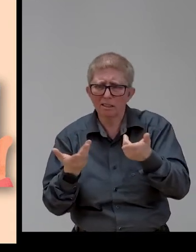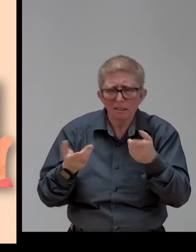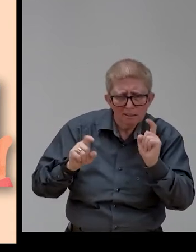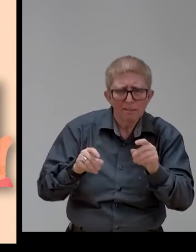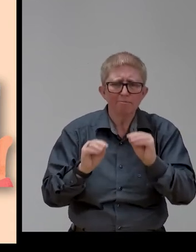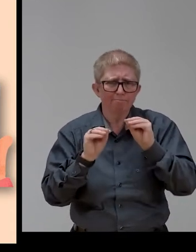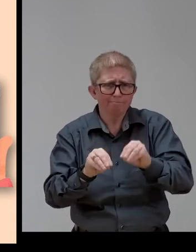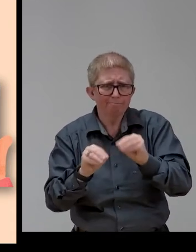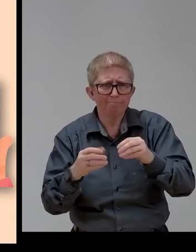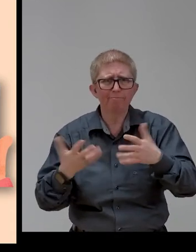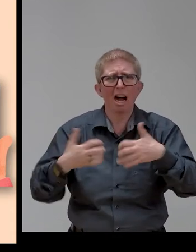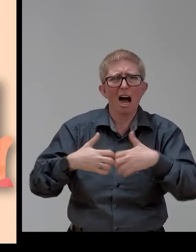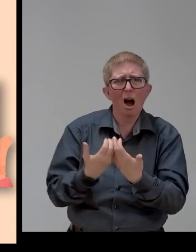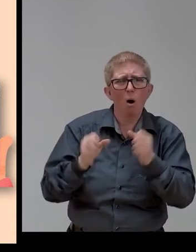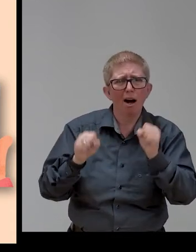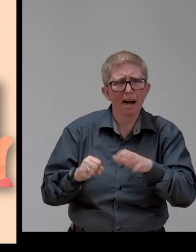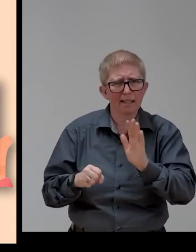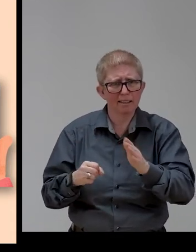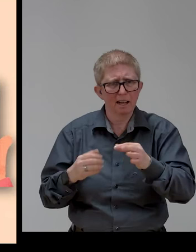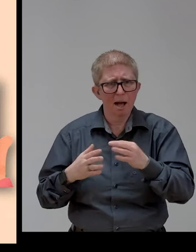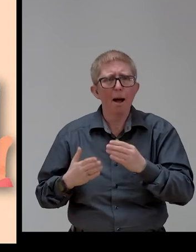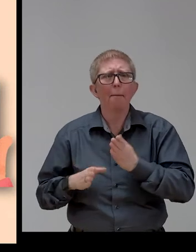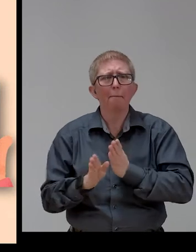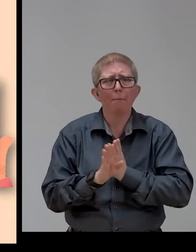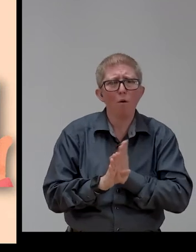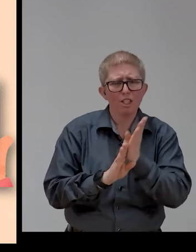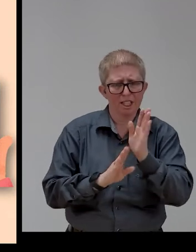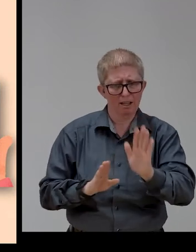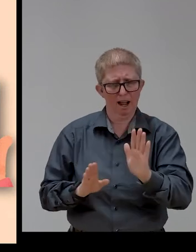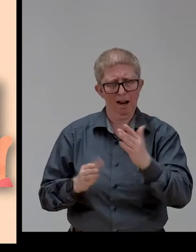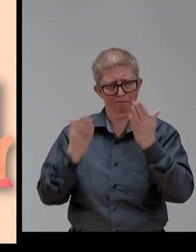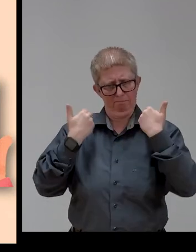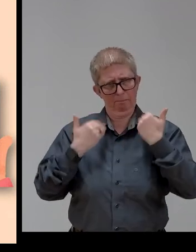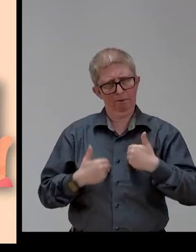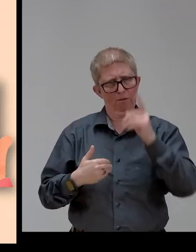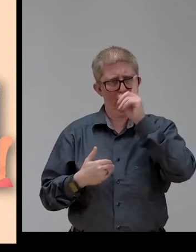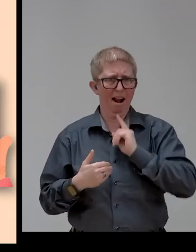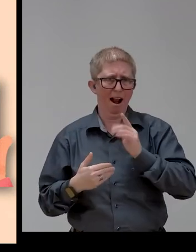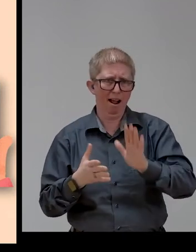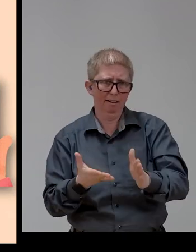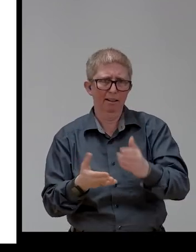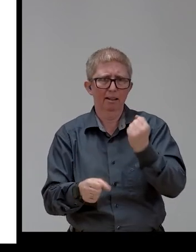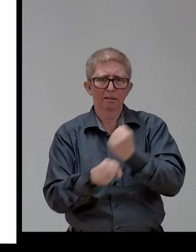the professional profiles of persons with disabilities to the digital requirements of the labor market.